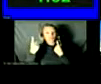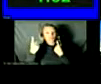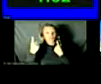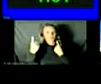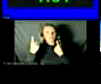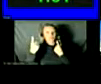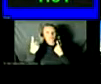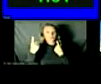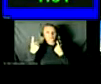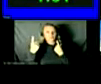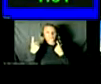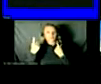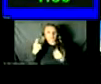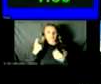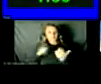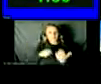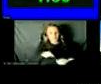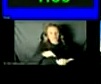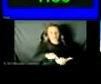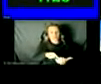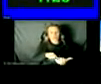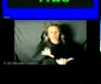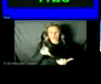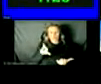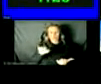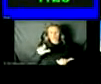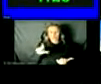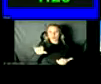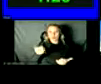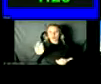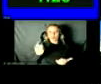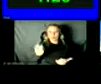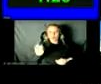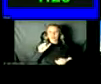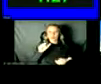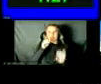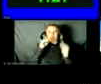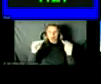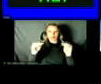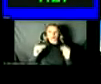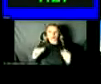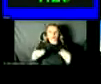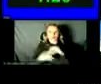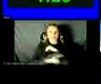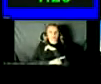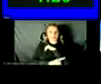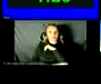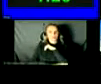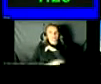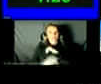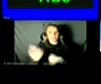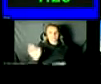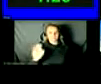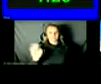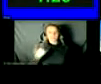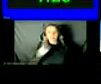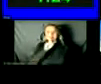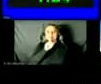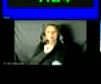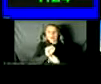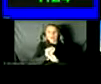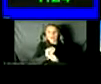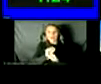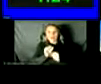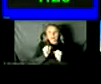the criminal code before us is not lowering penalties. In fact, in many